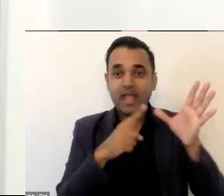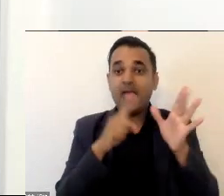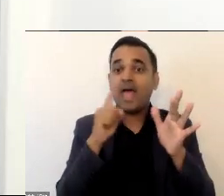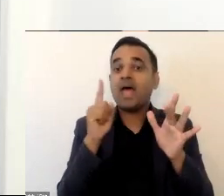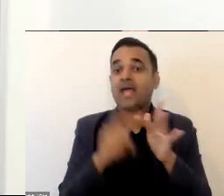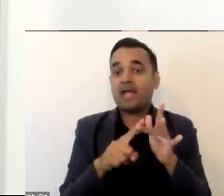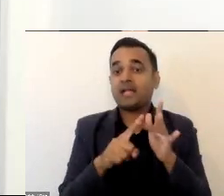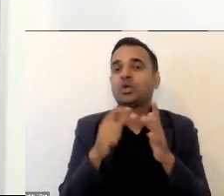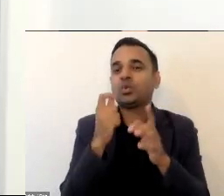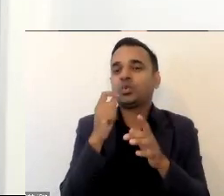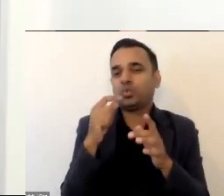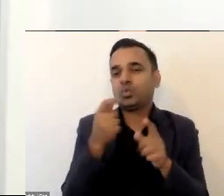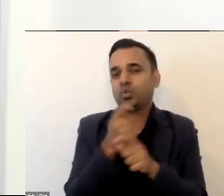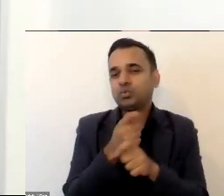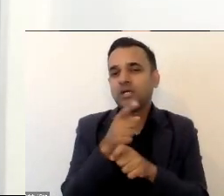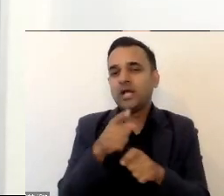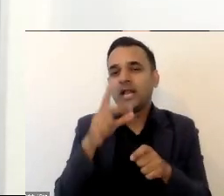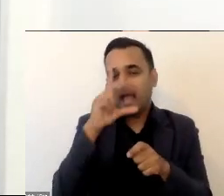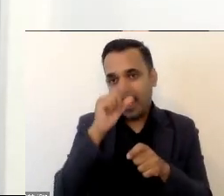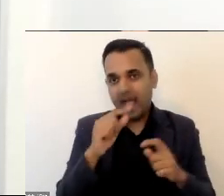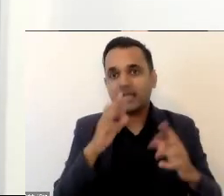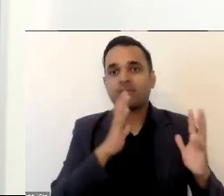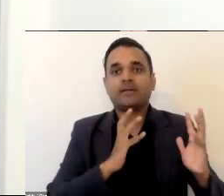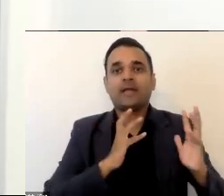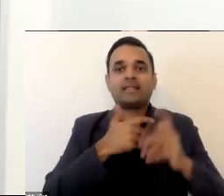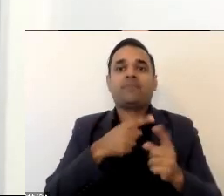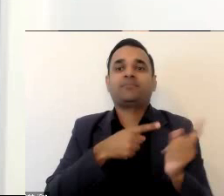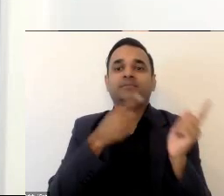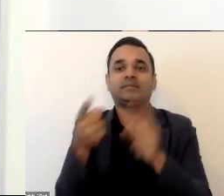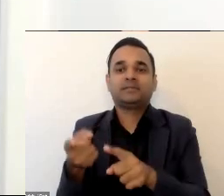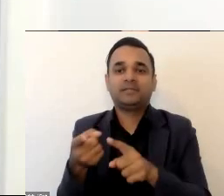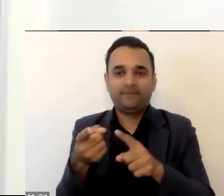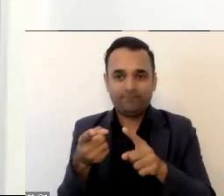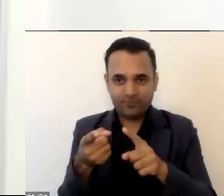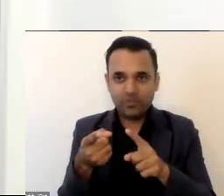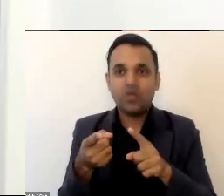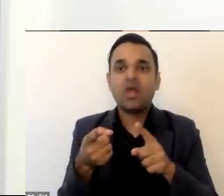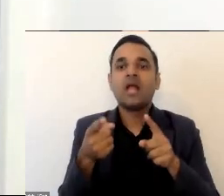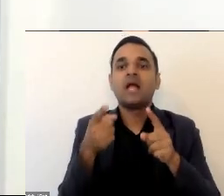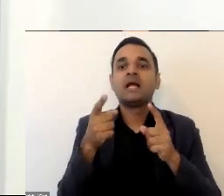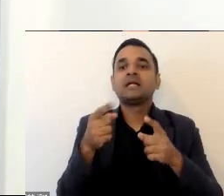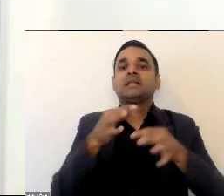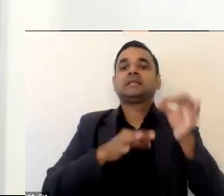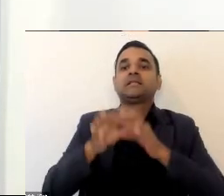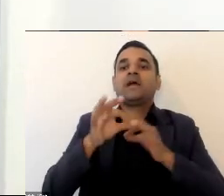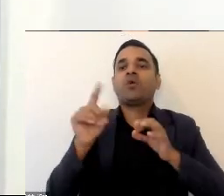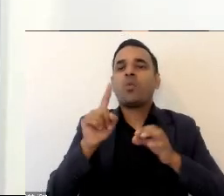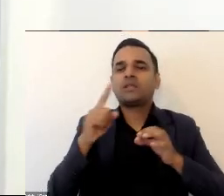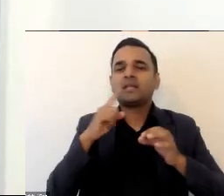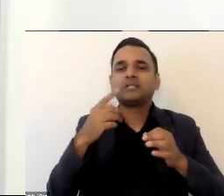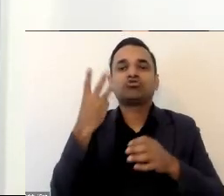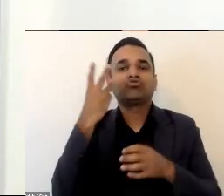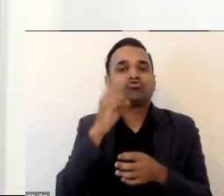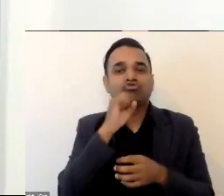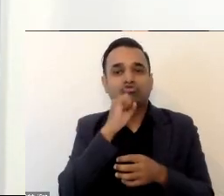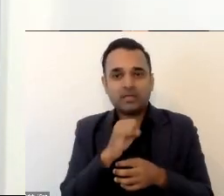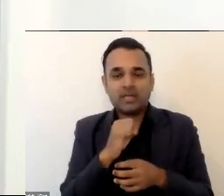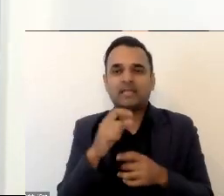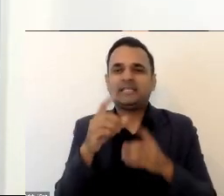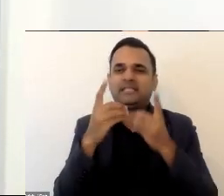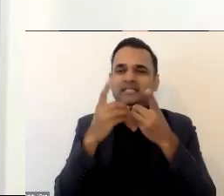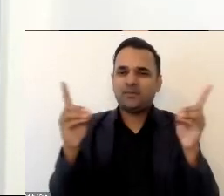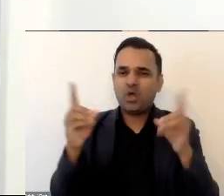to discriminate against women unintentionally, but nevertheless still discriminate in its